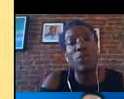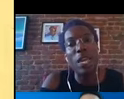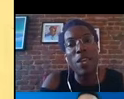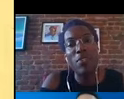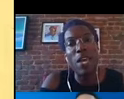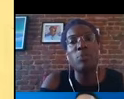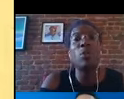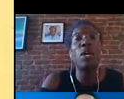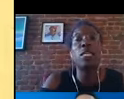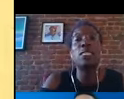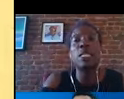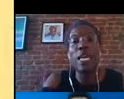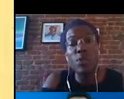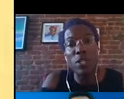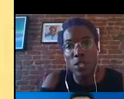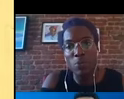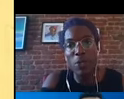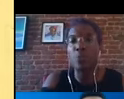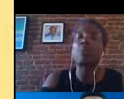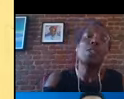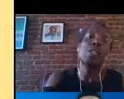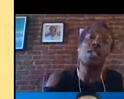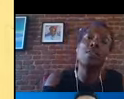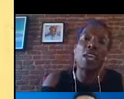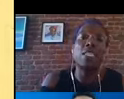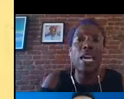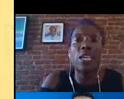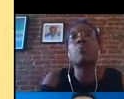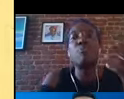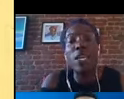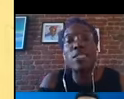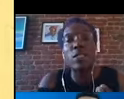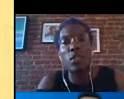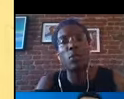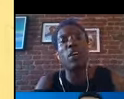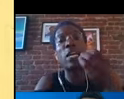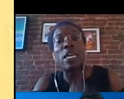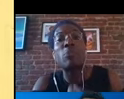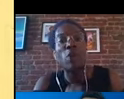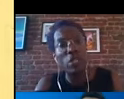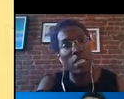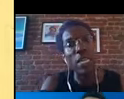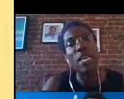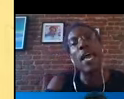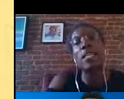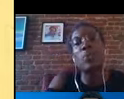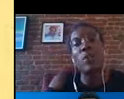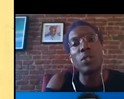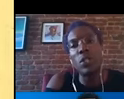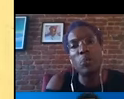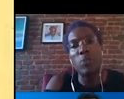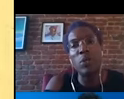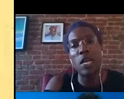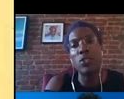so, and who came out of that. But what is less well talked about is the fact that he actually met Sylvia Rivera in person at